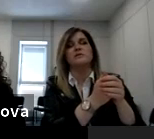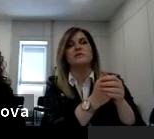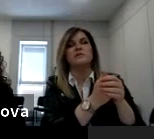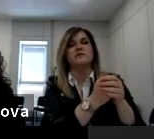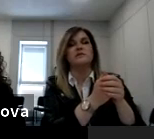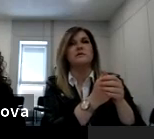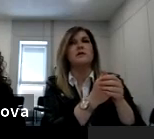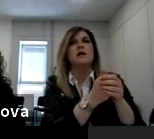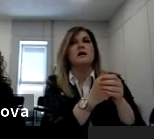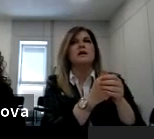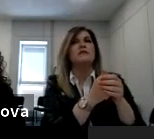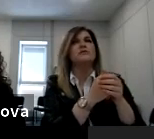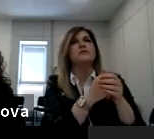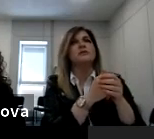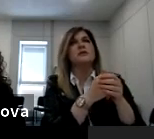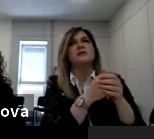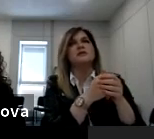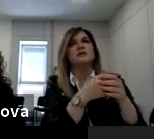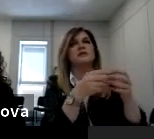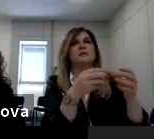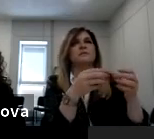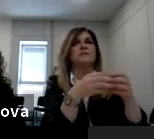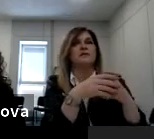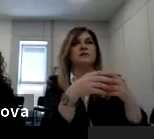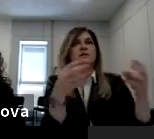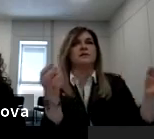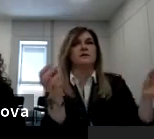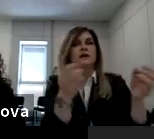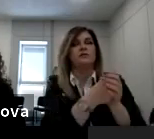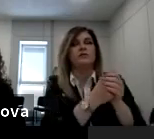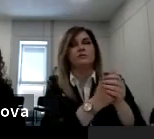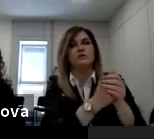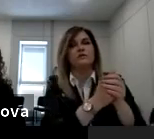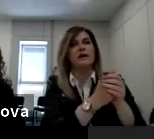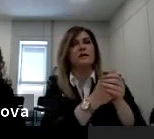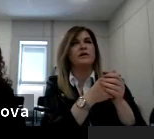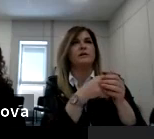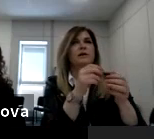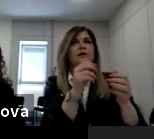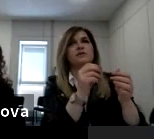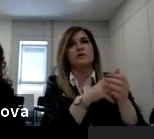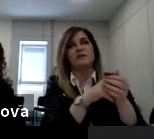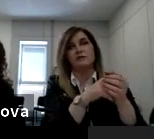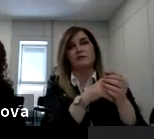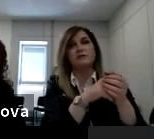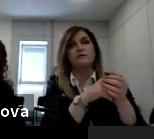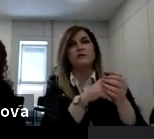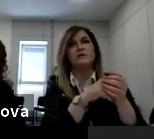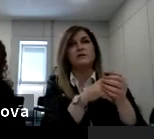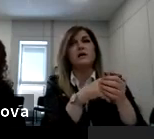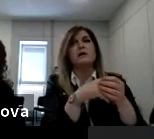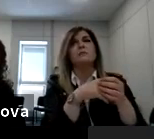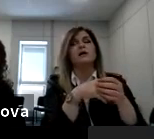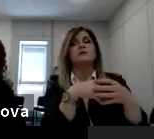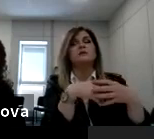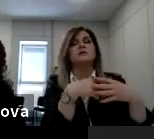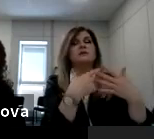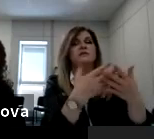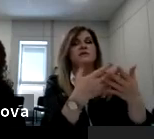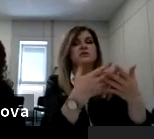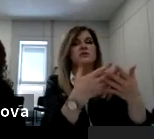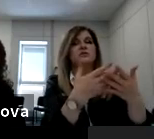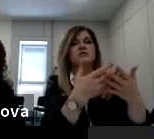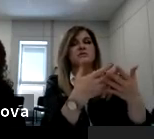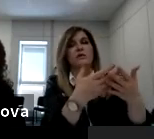mounting possibilities. So if you do not need this aluminum profile, we can mount it without it, of course, but